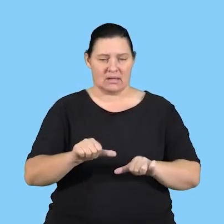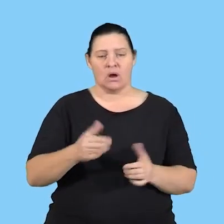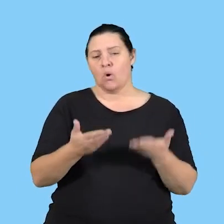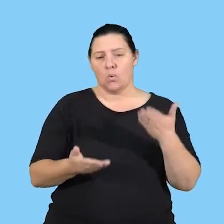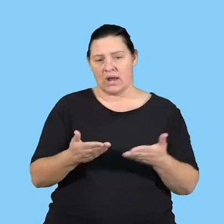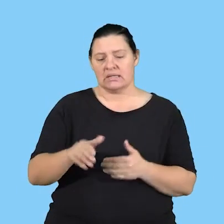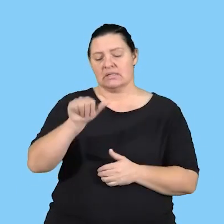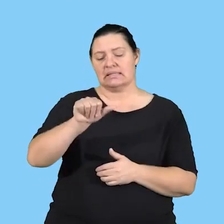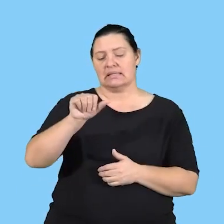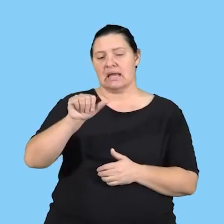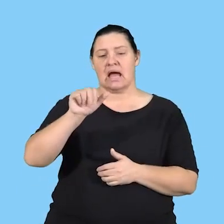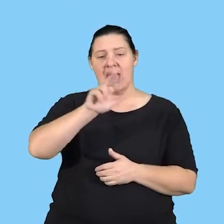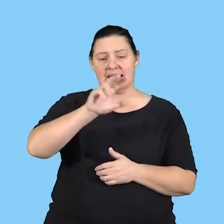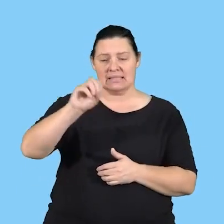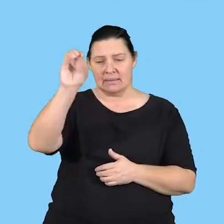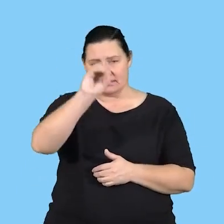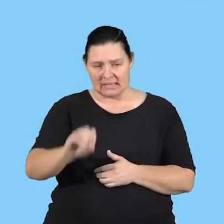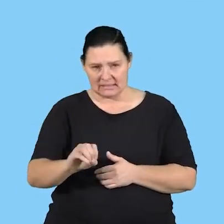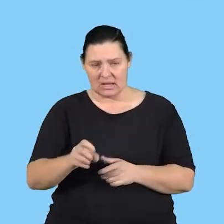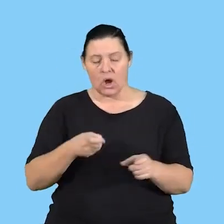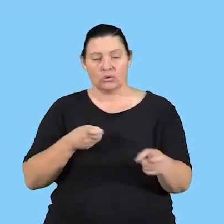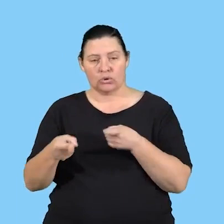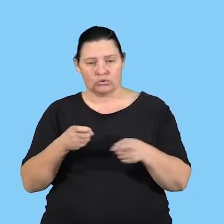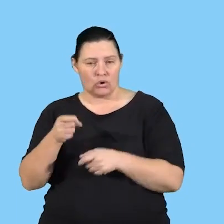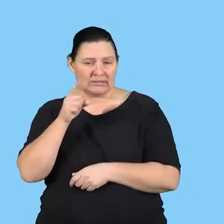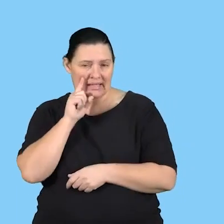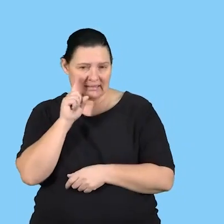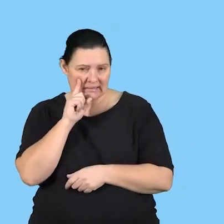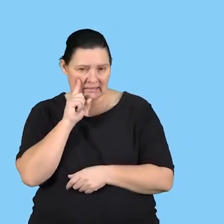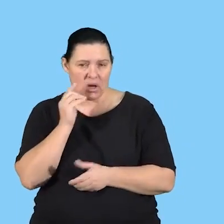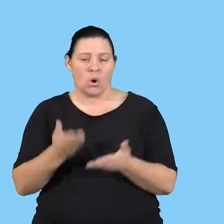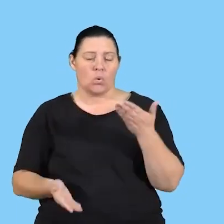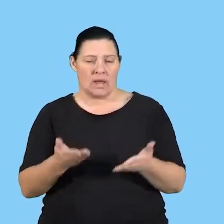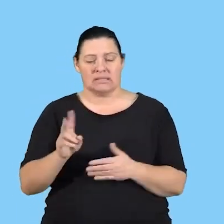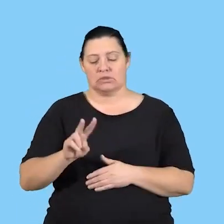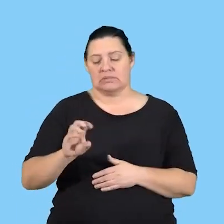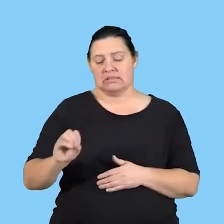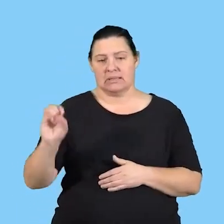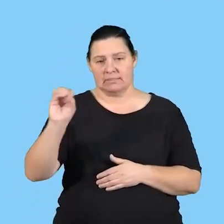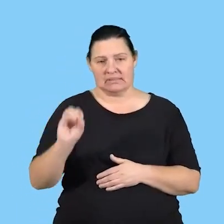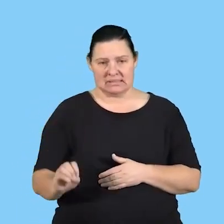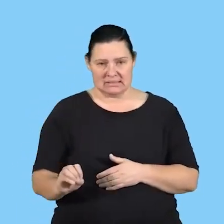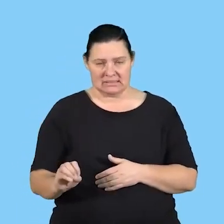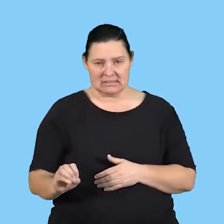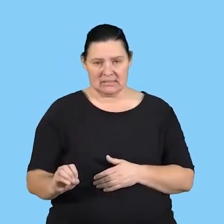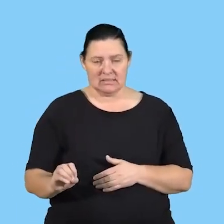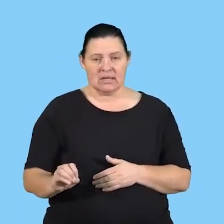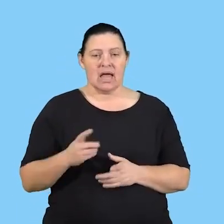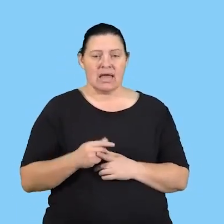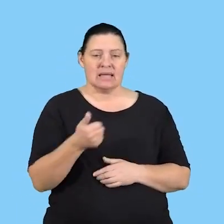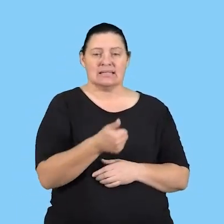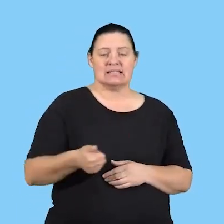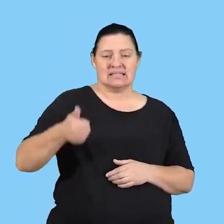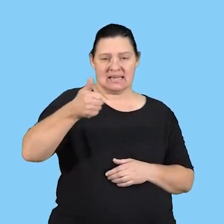a weighting of 80% and control test is weighted at 20%, and then in the case of